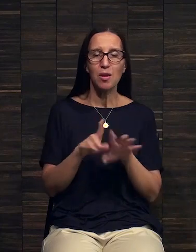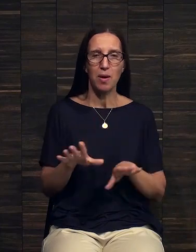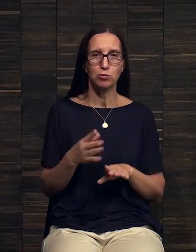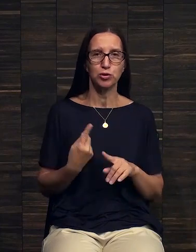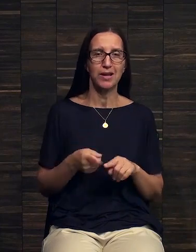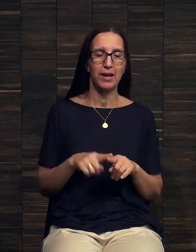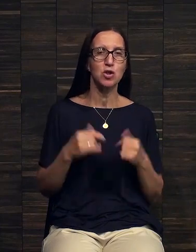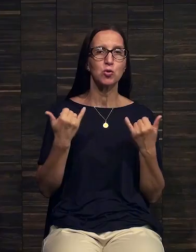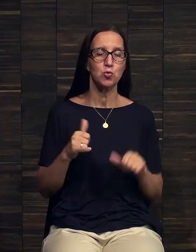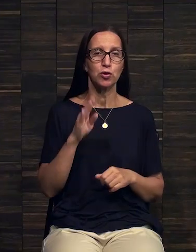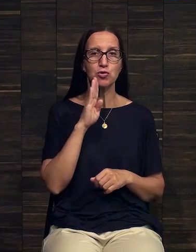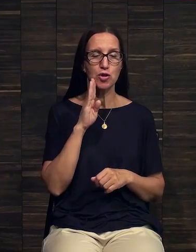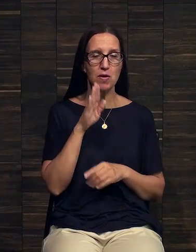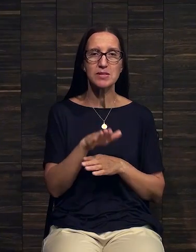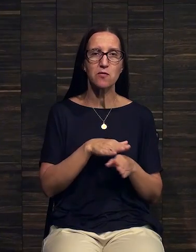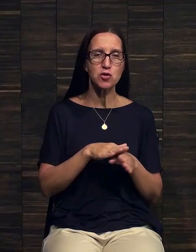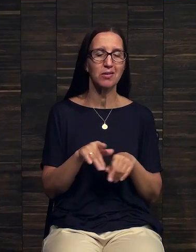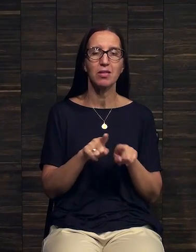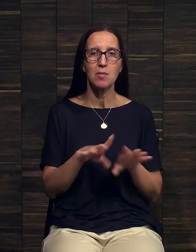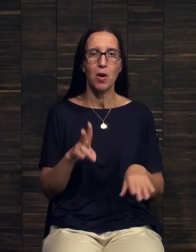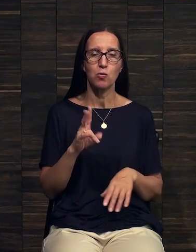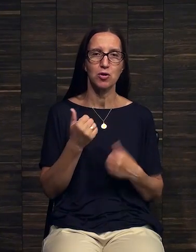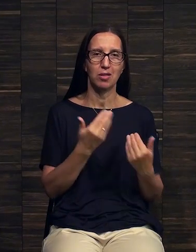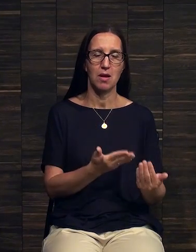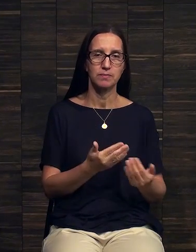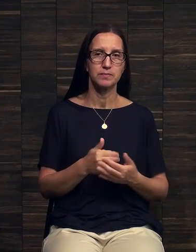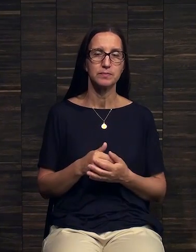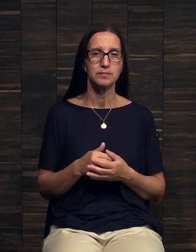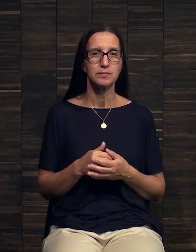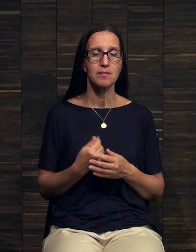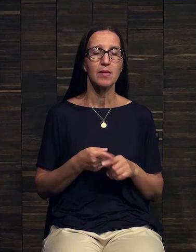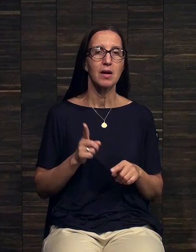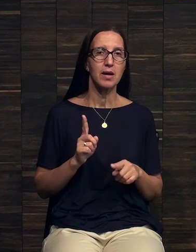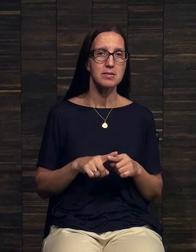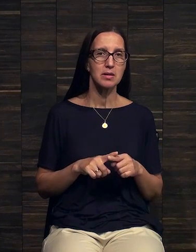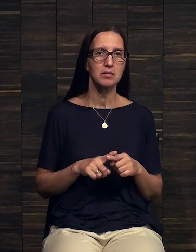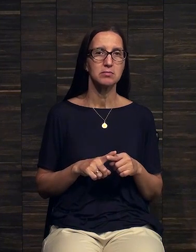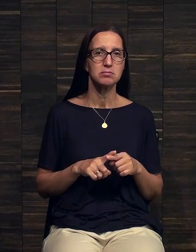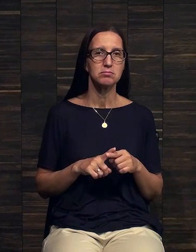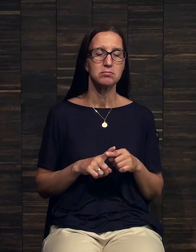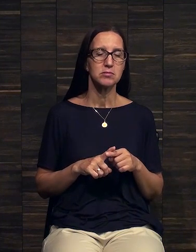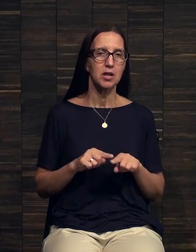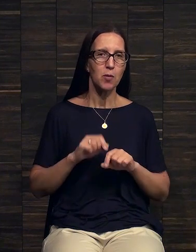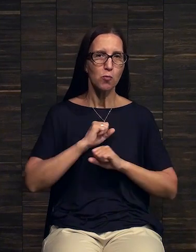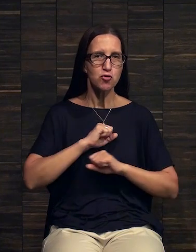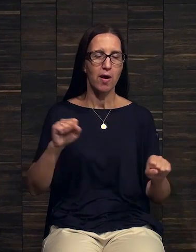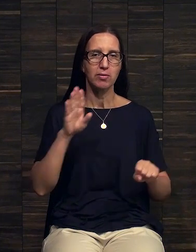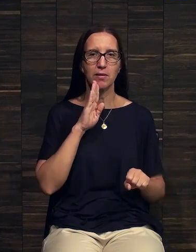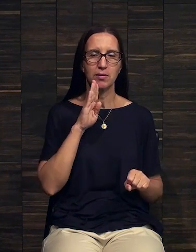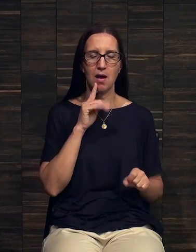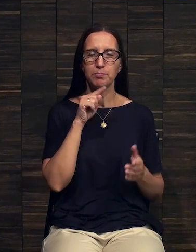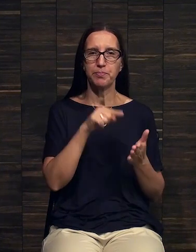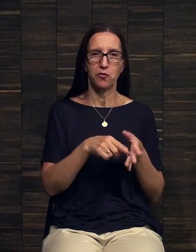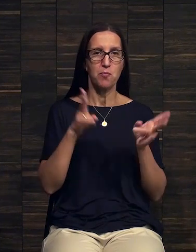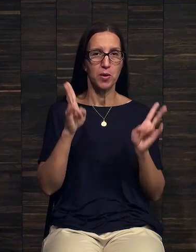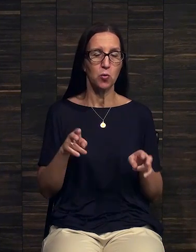They are standing out. They are absolutely not like the